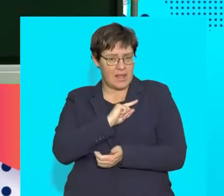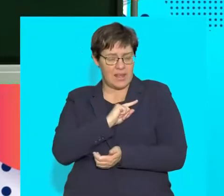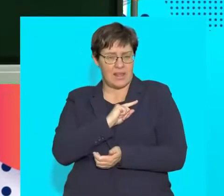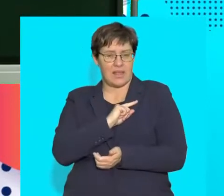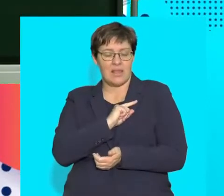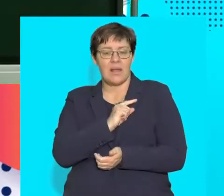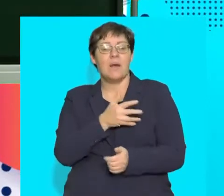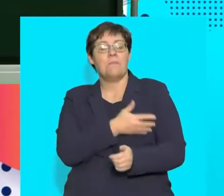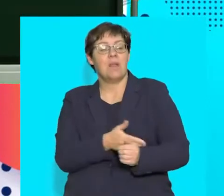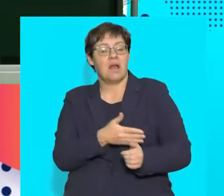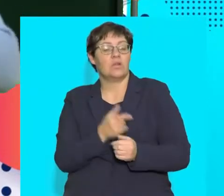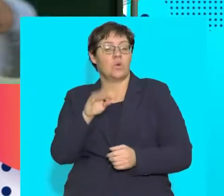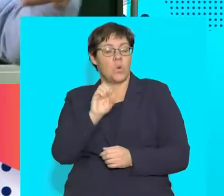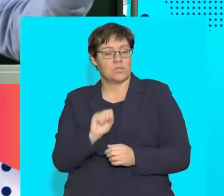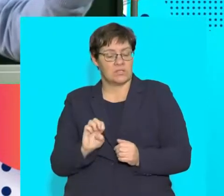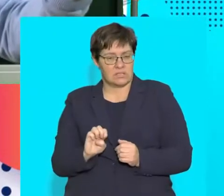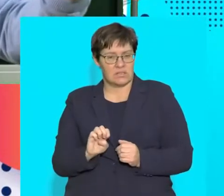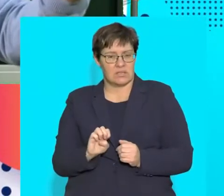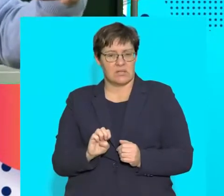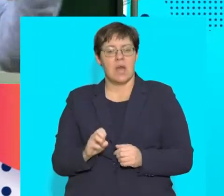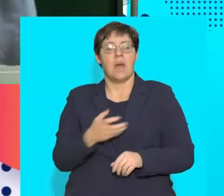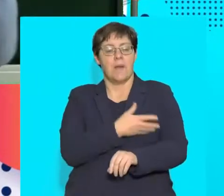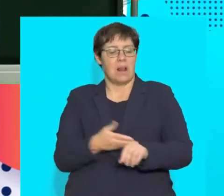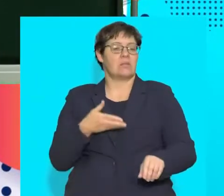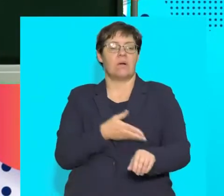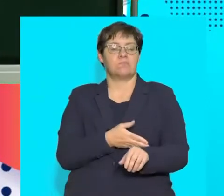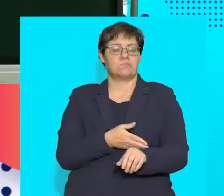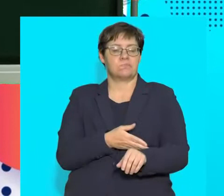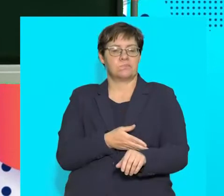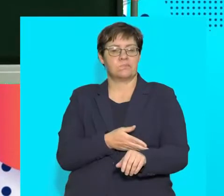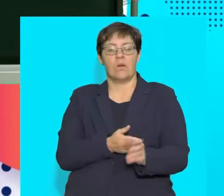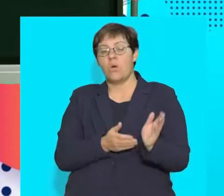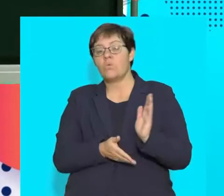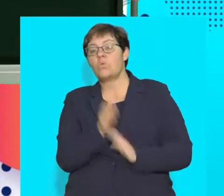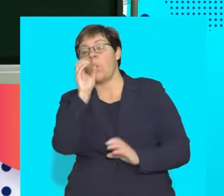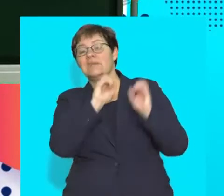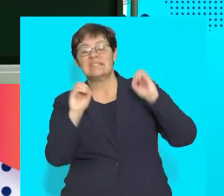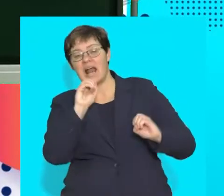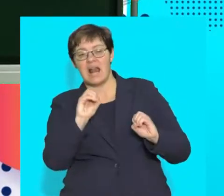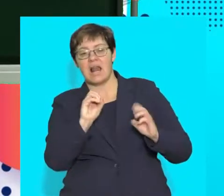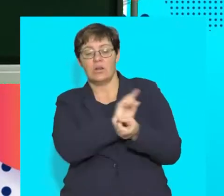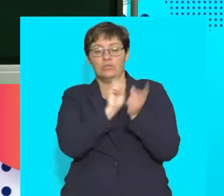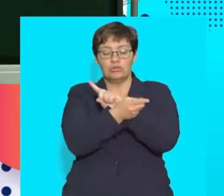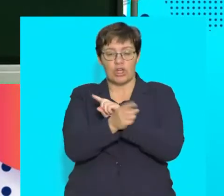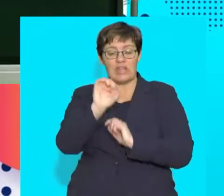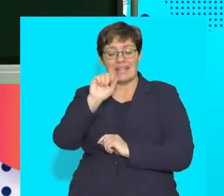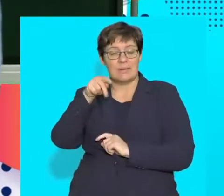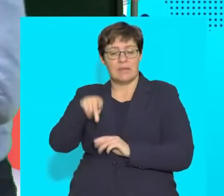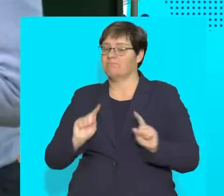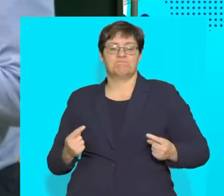the blood glucose is present in the bloodstream and does not get into the cells,